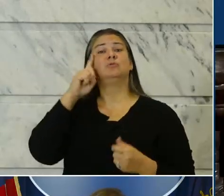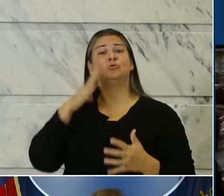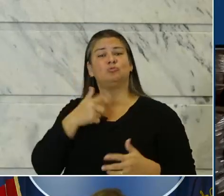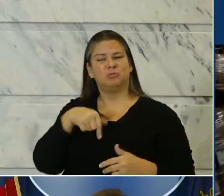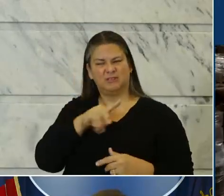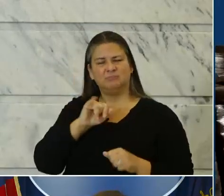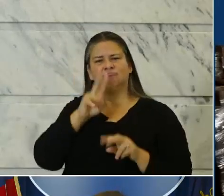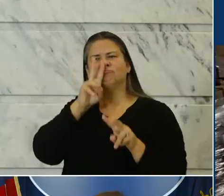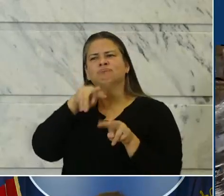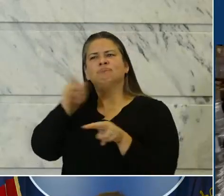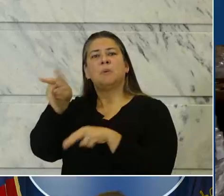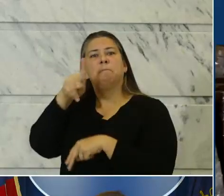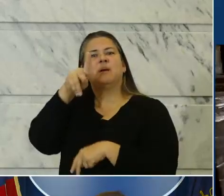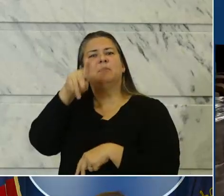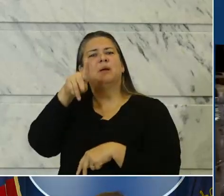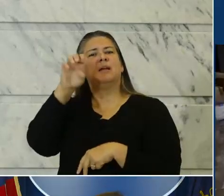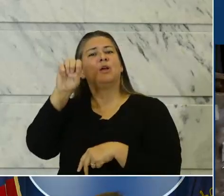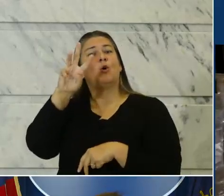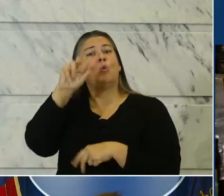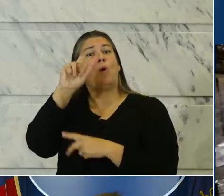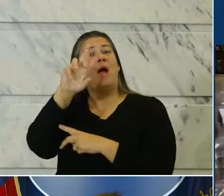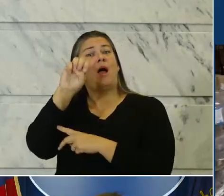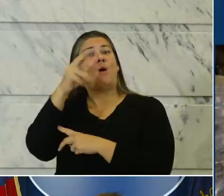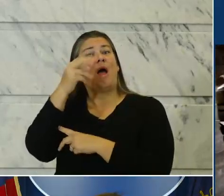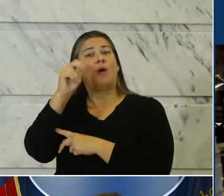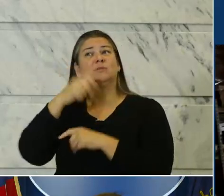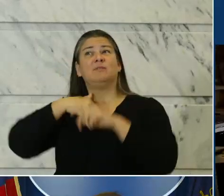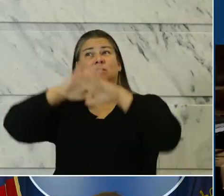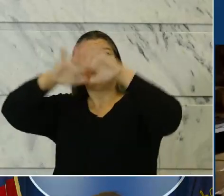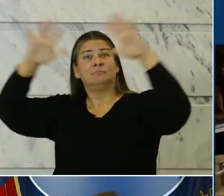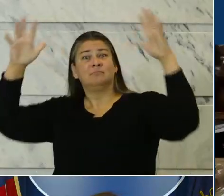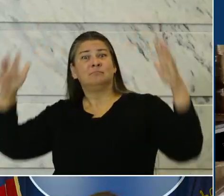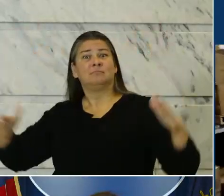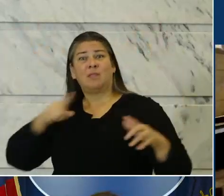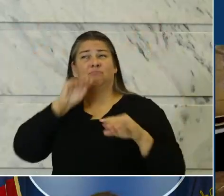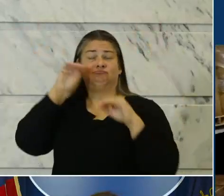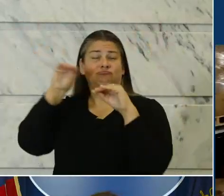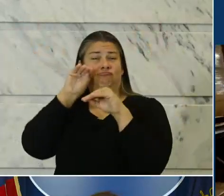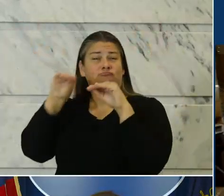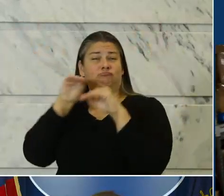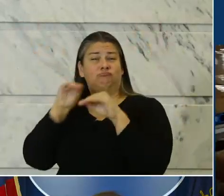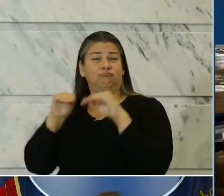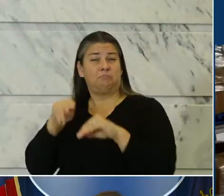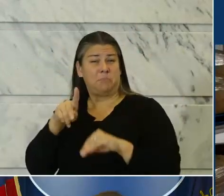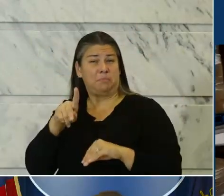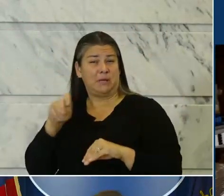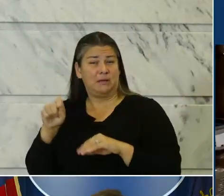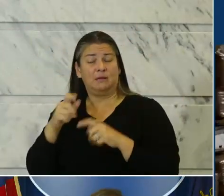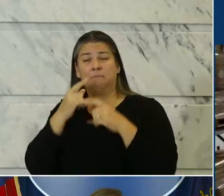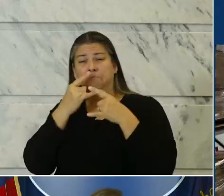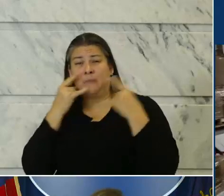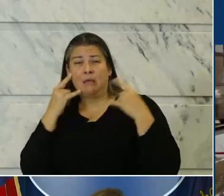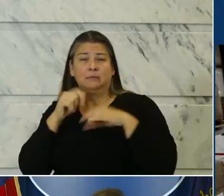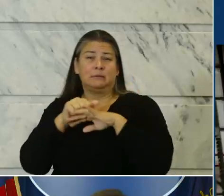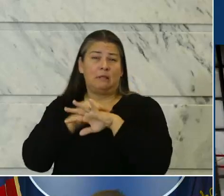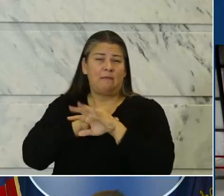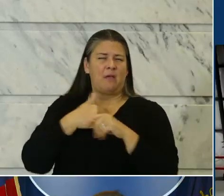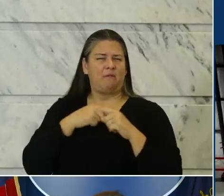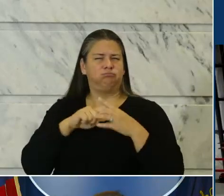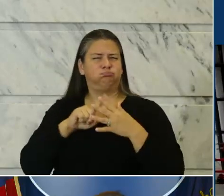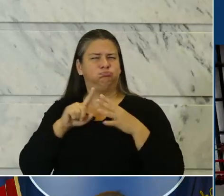frontline workers and other Kentuckians. As we all know, PPE is a vital part of